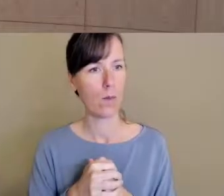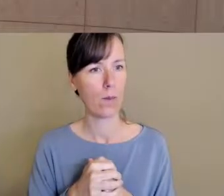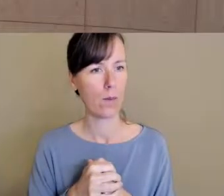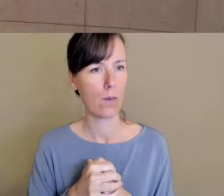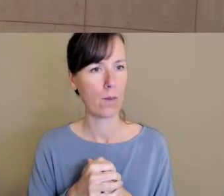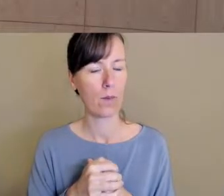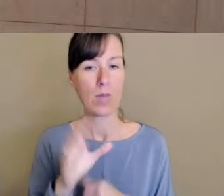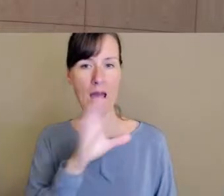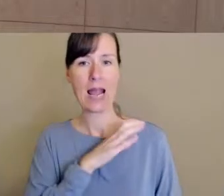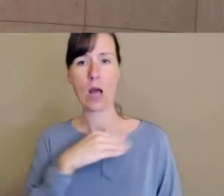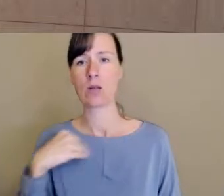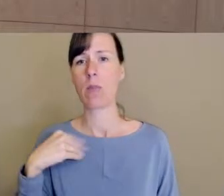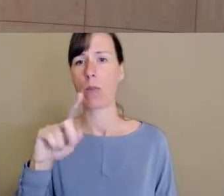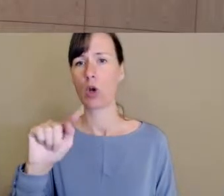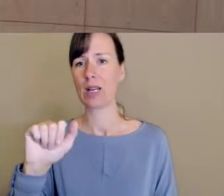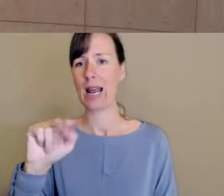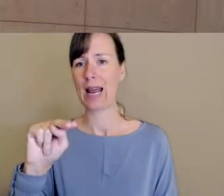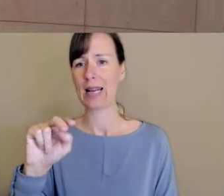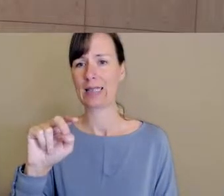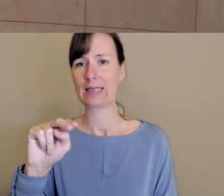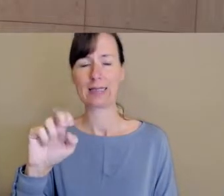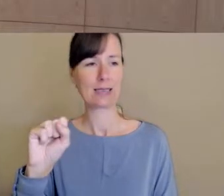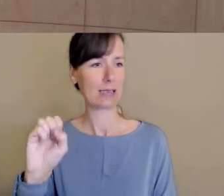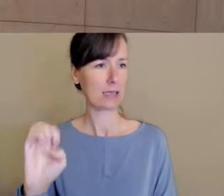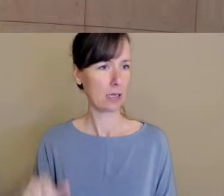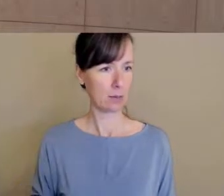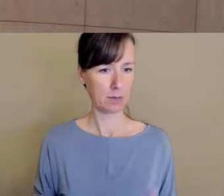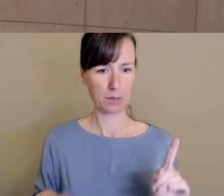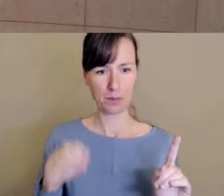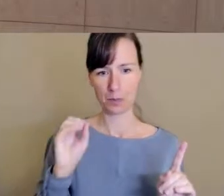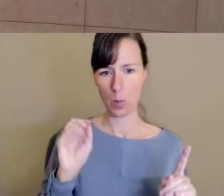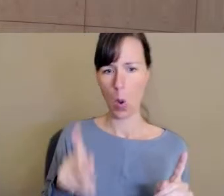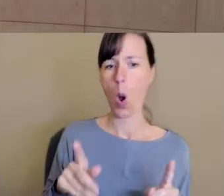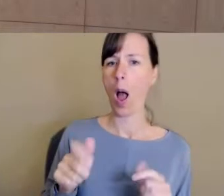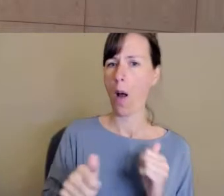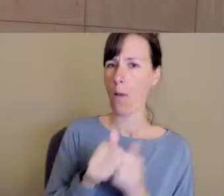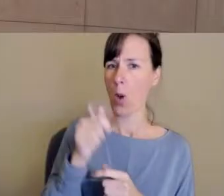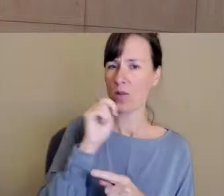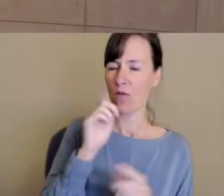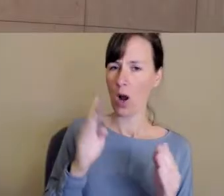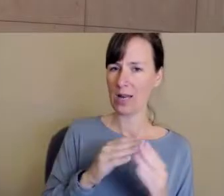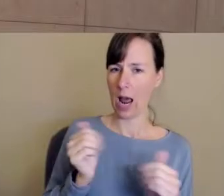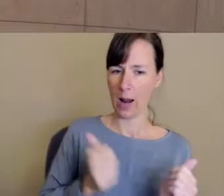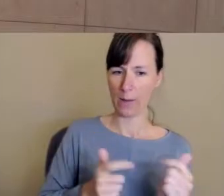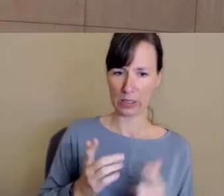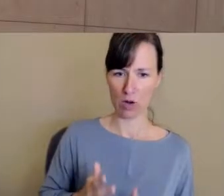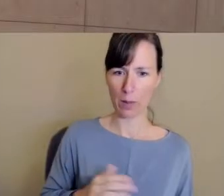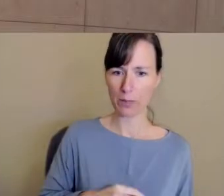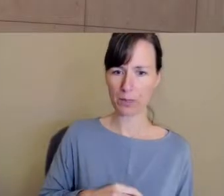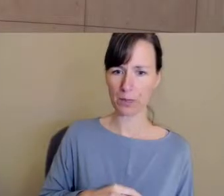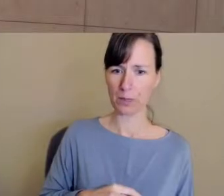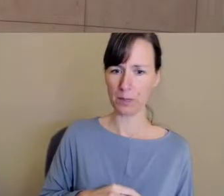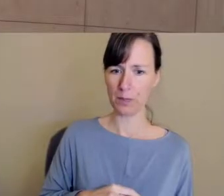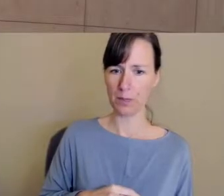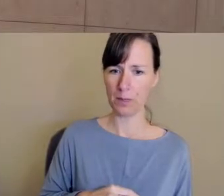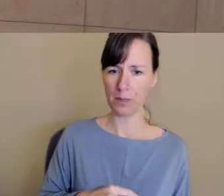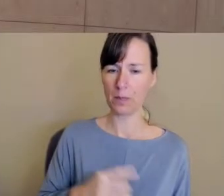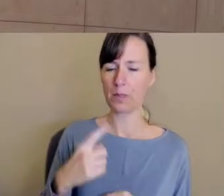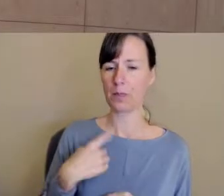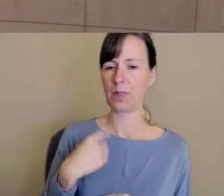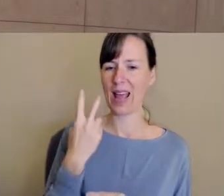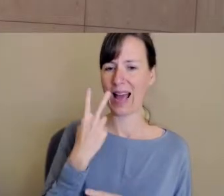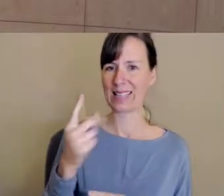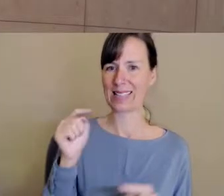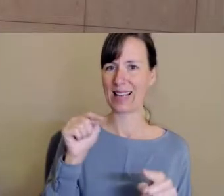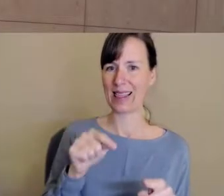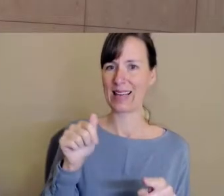Councilmember Tanzi. This is mostly for town administrator. I see this as informing